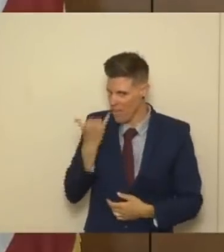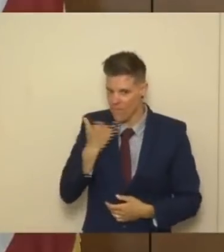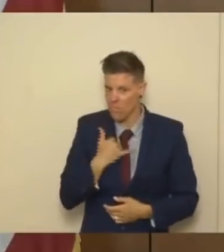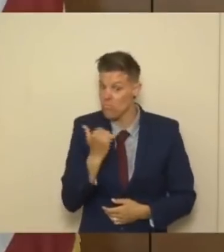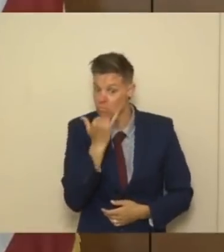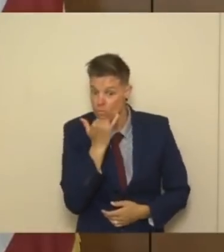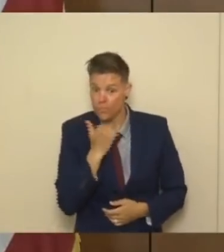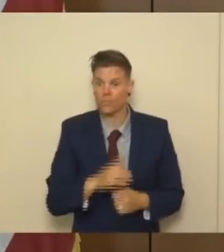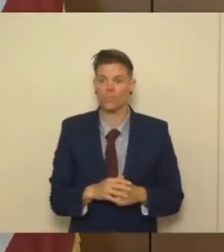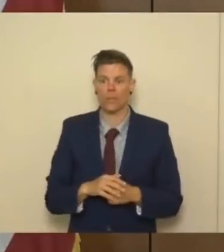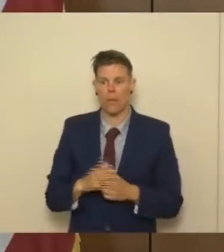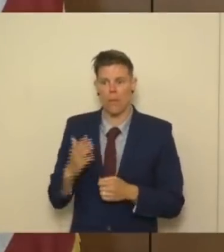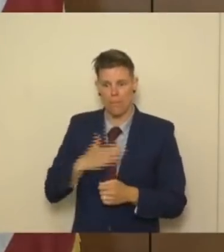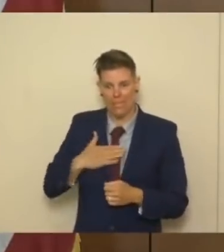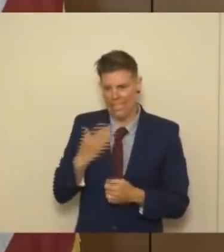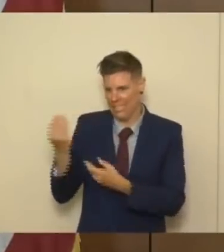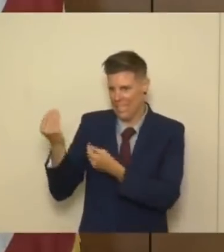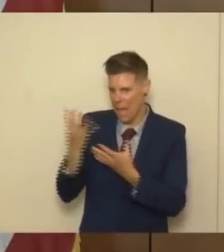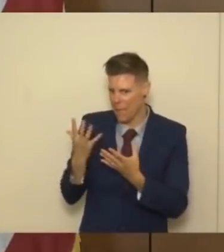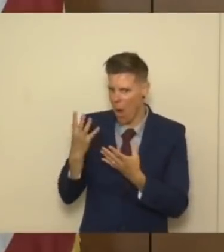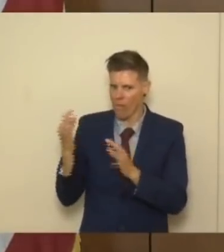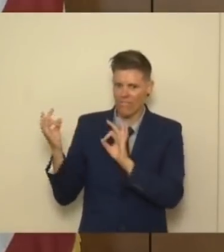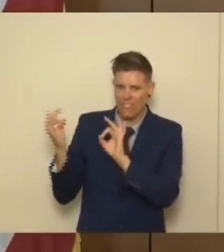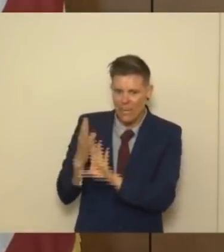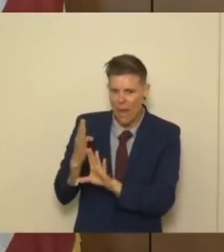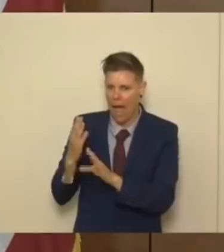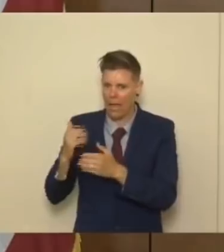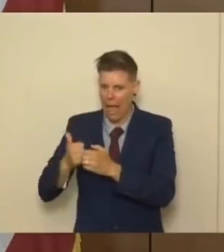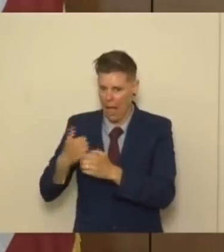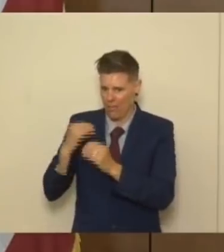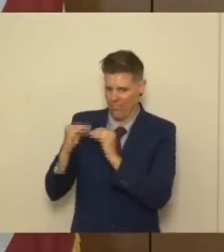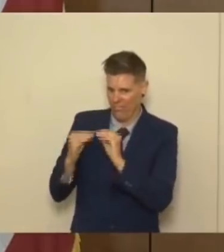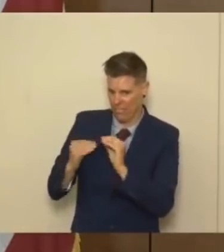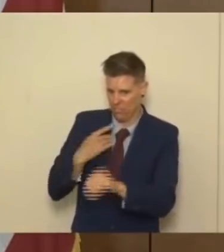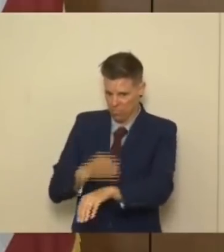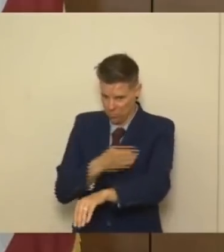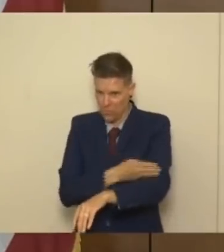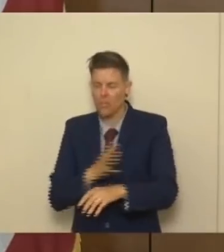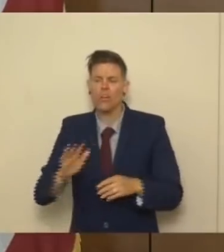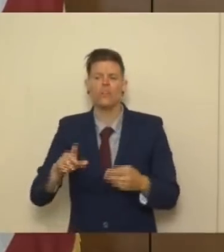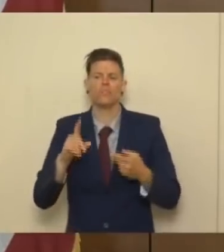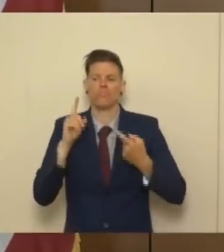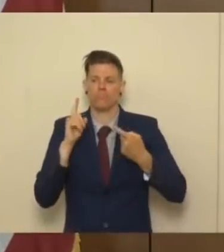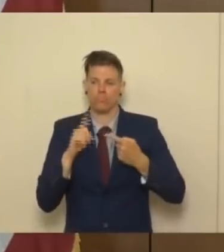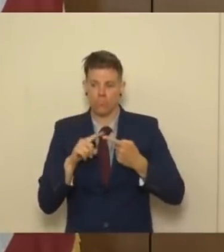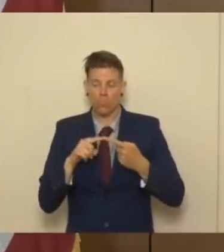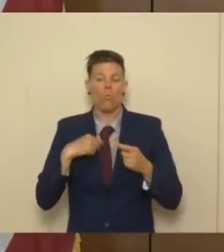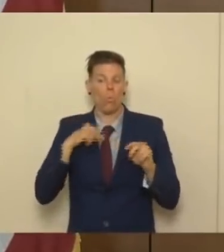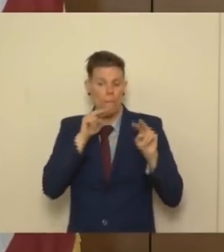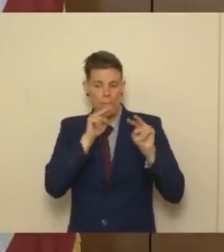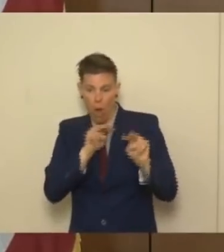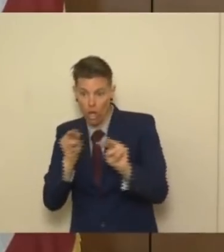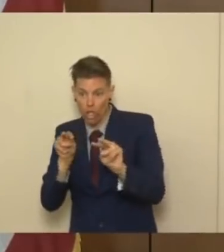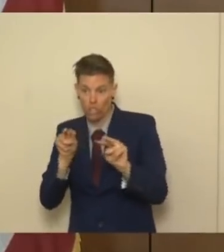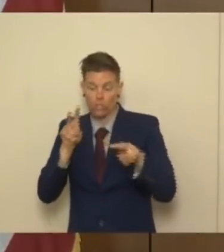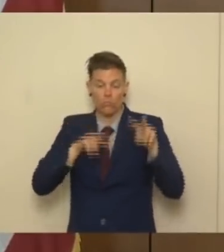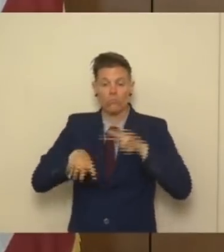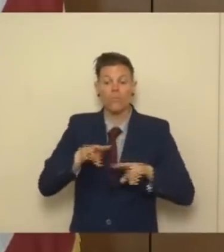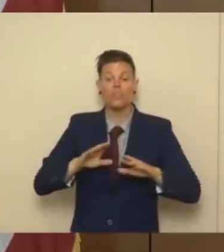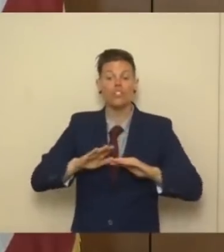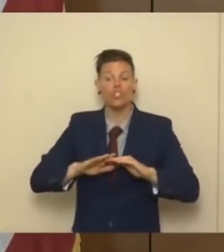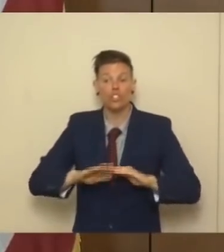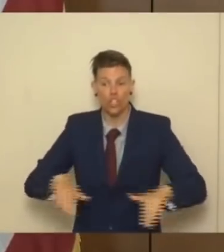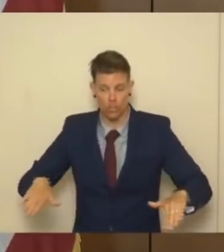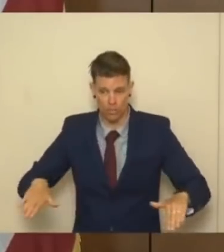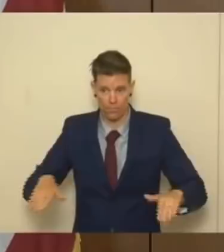New Mexicans to get facts. That what we're learning about children is that they could be, as in some variations